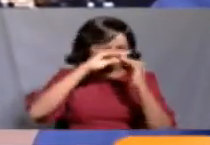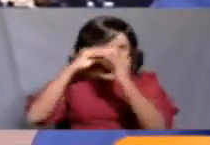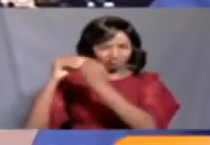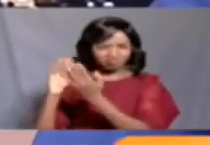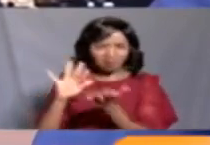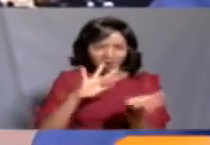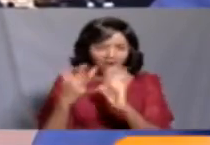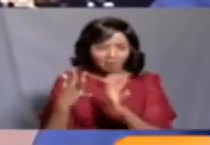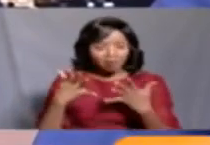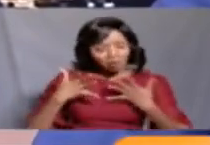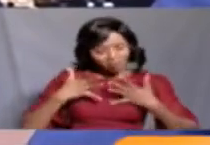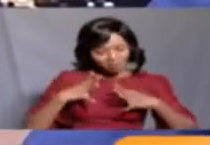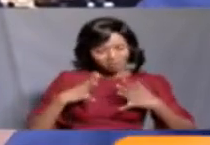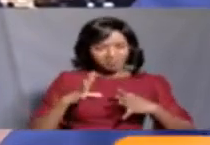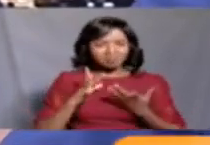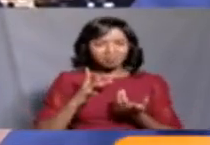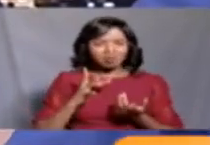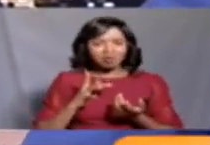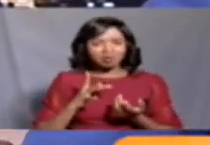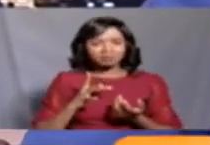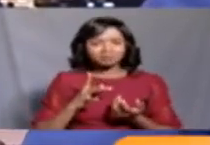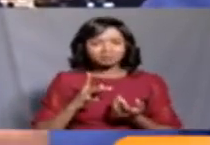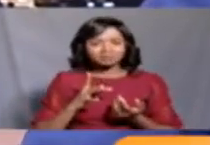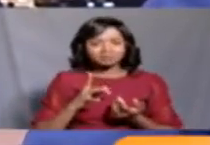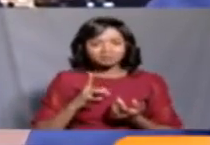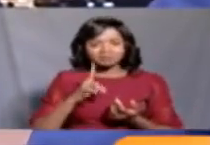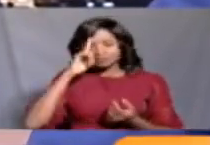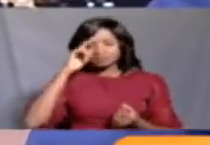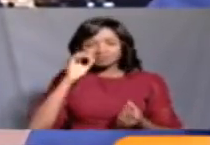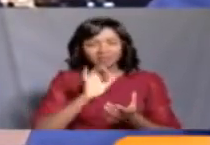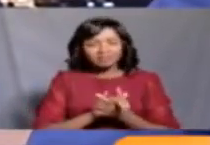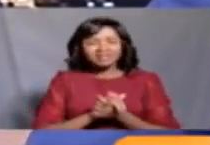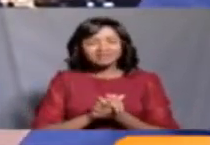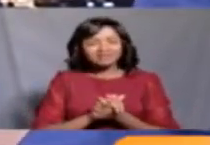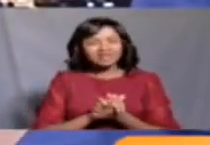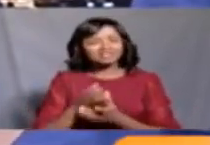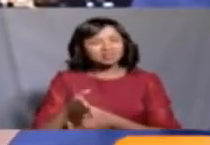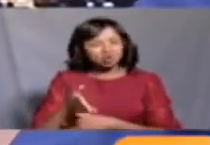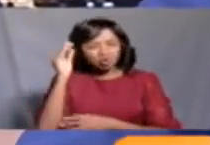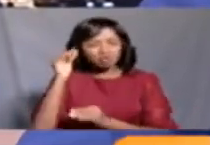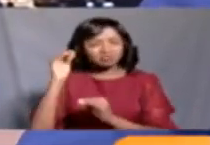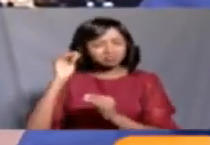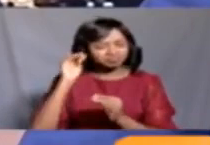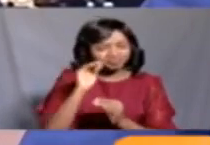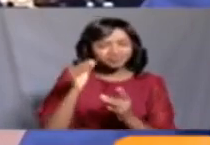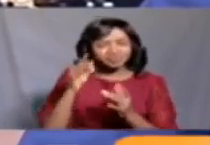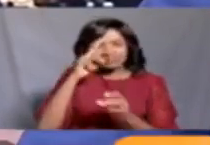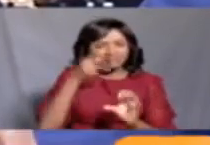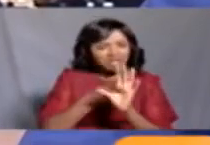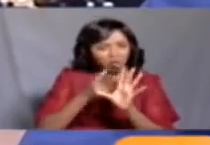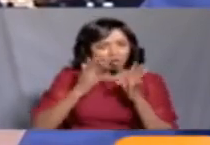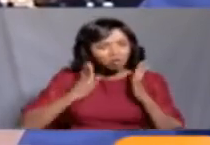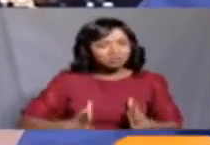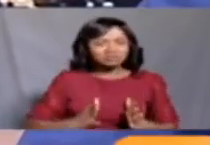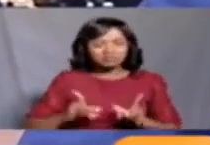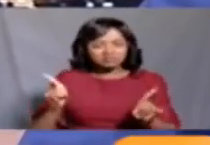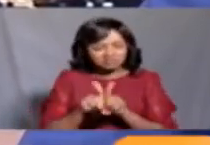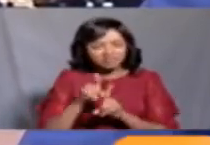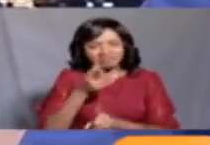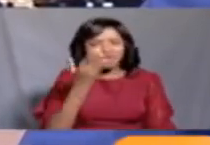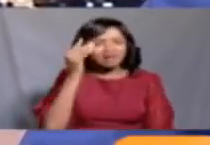believe in that, he put even psychologists there for a reason, isn't it? So addressing it as a